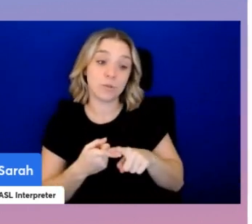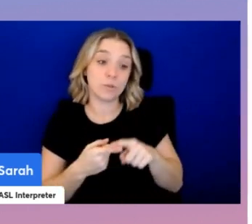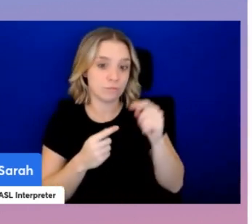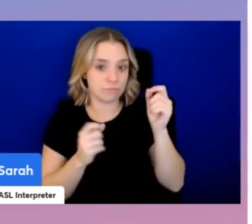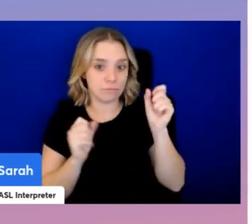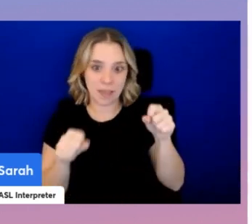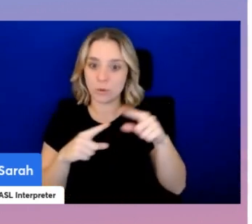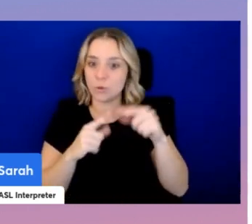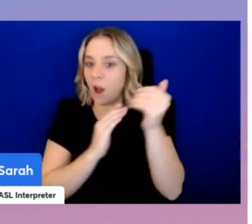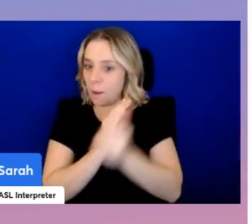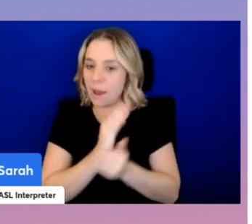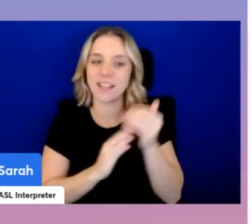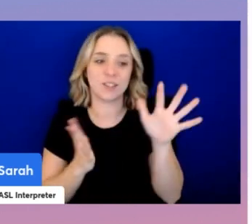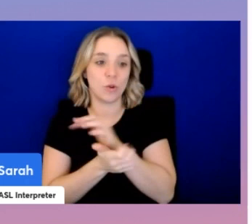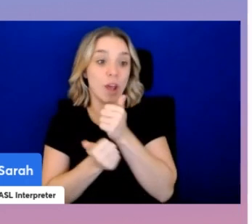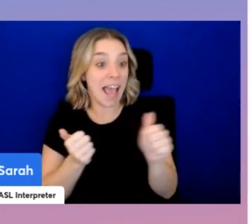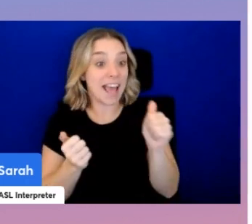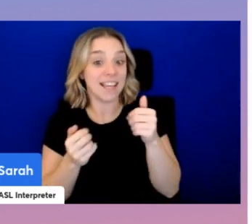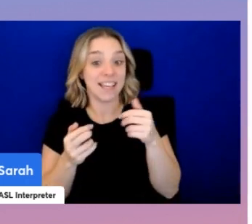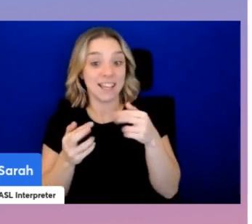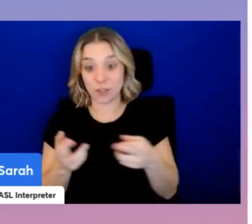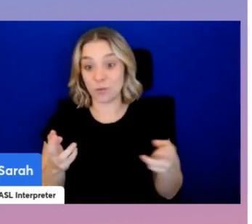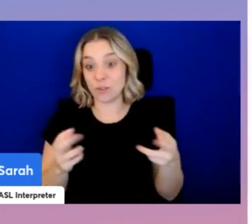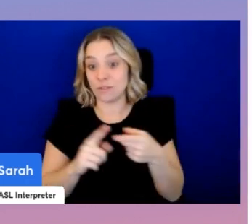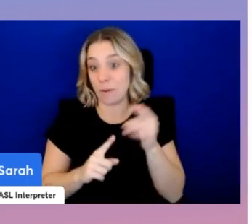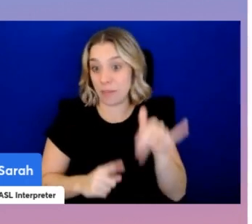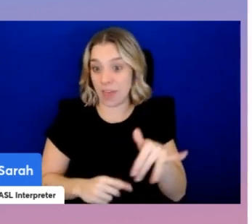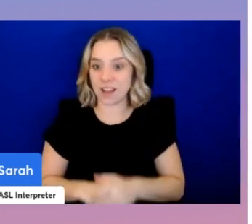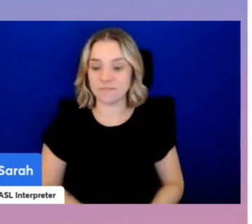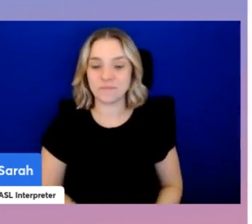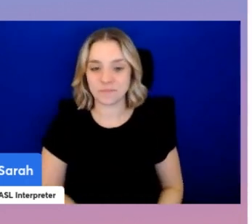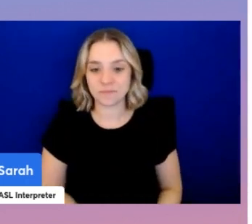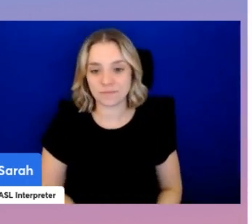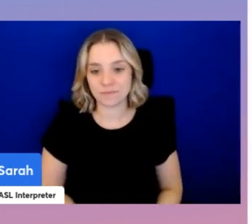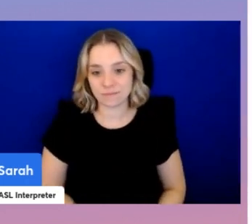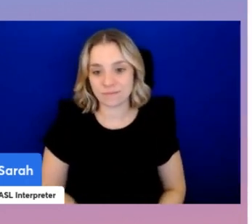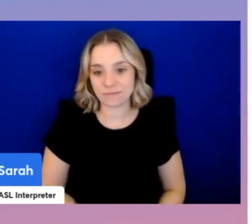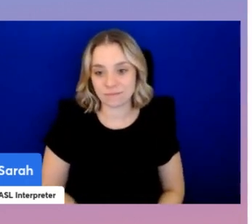destroy any resources when that workspace is no longer in use.